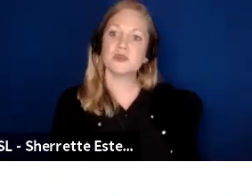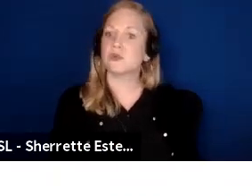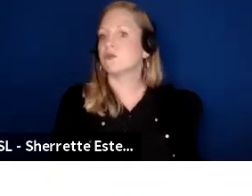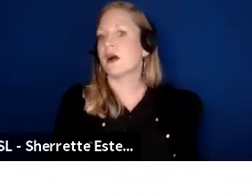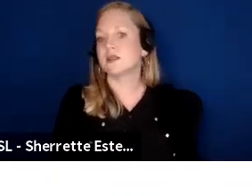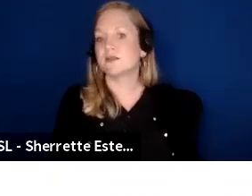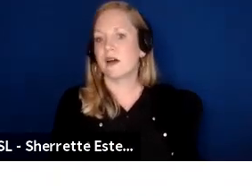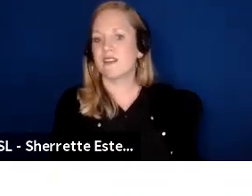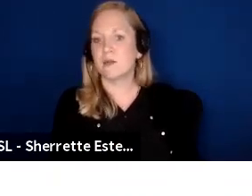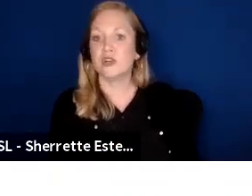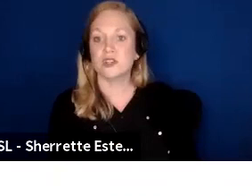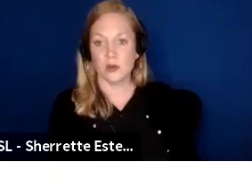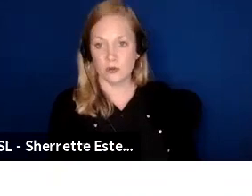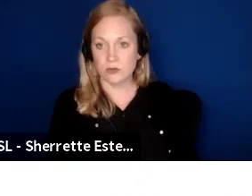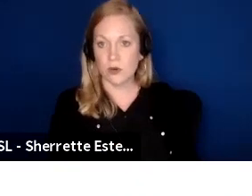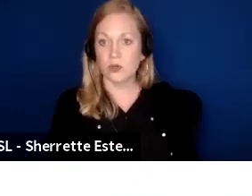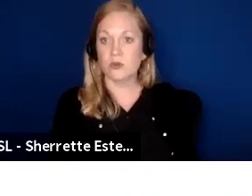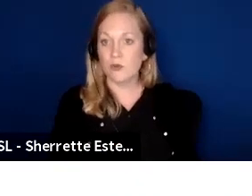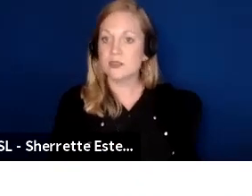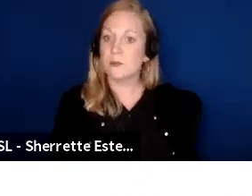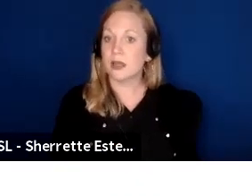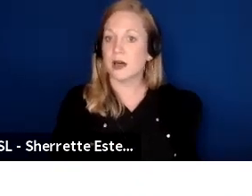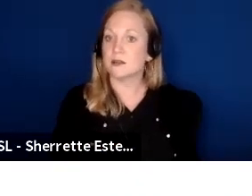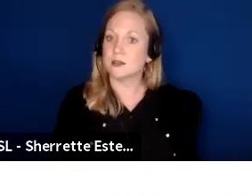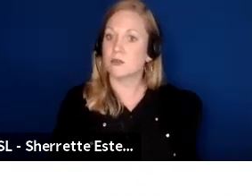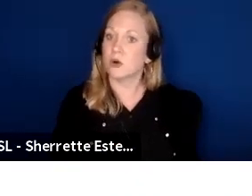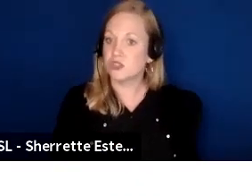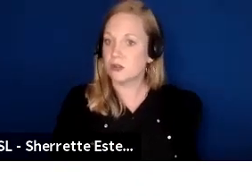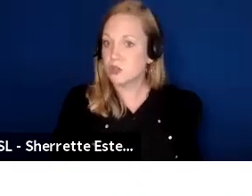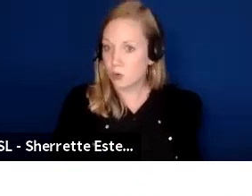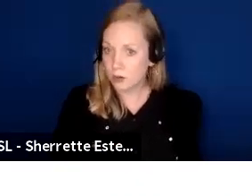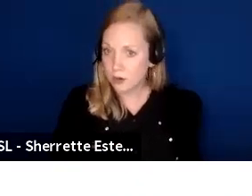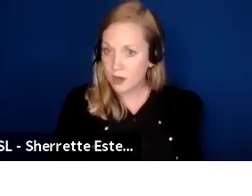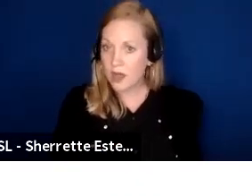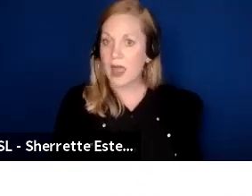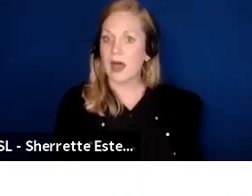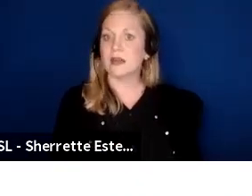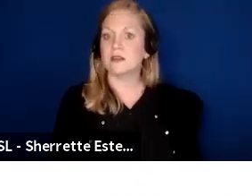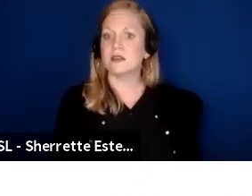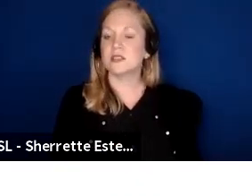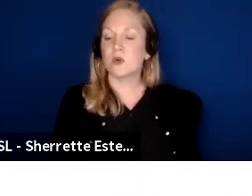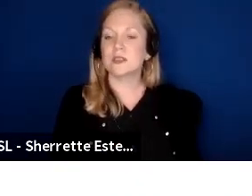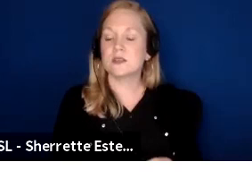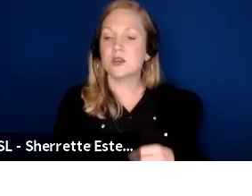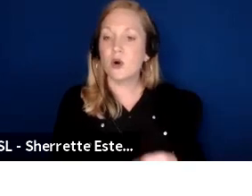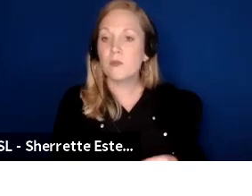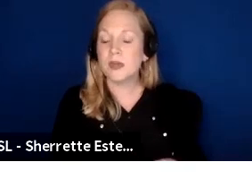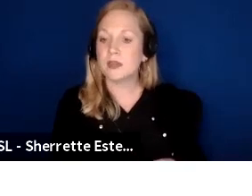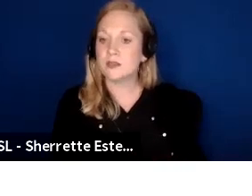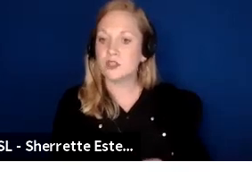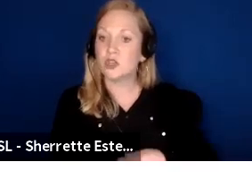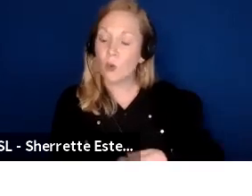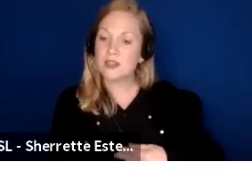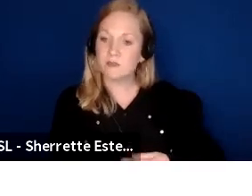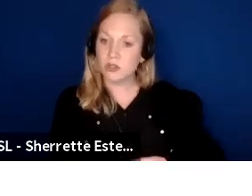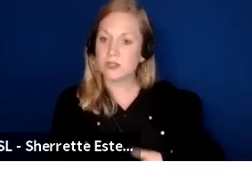able to identify a vibration zone. So you know that somebody has approached the door. And so it's the goal being